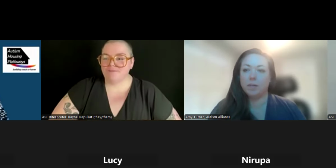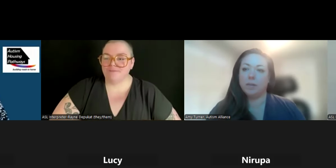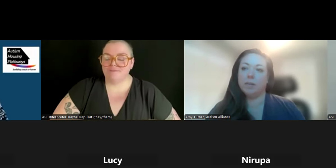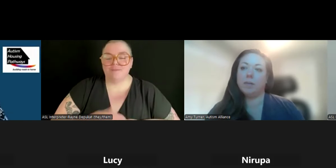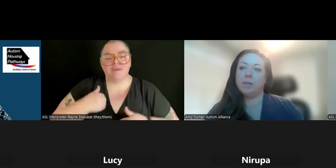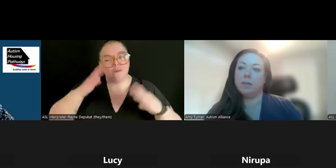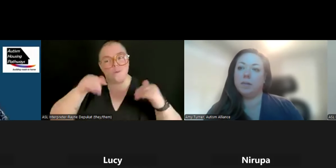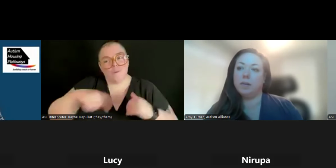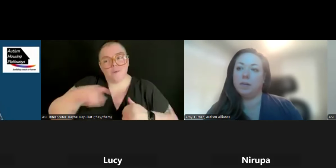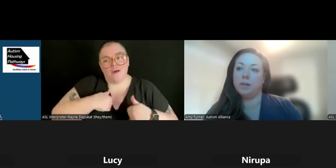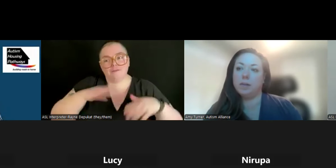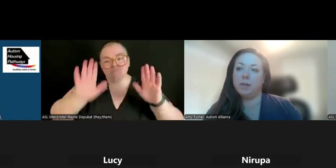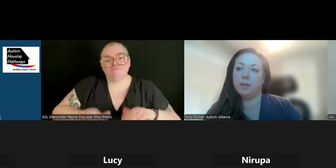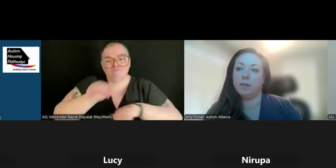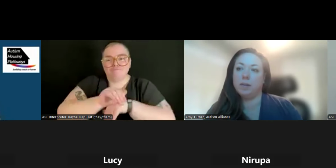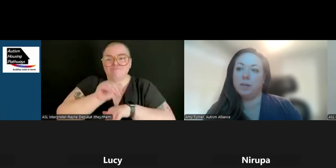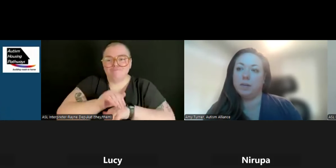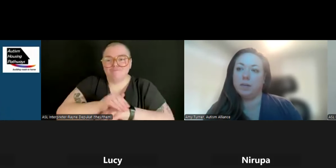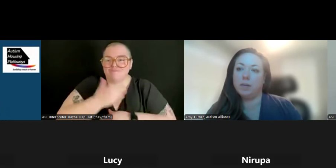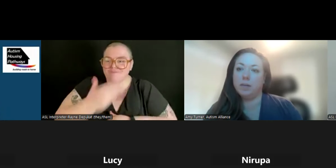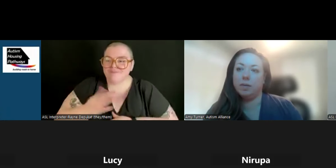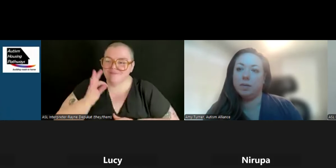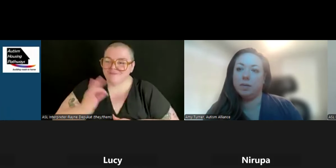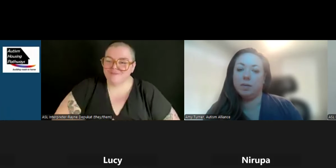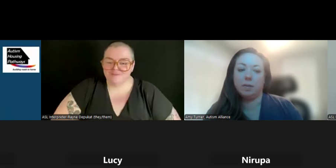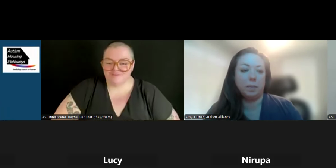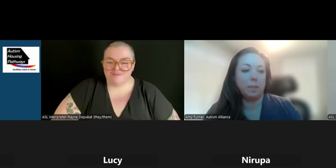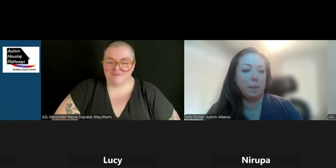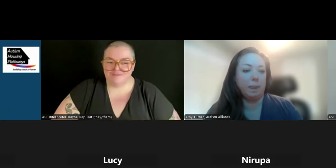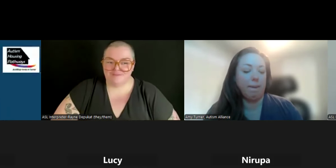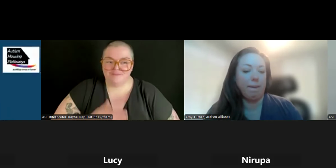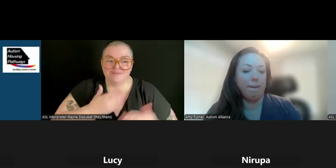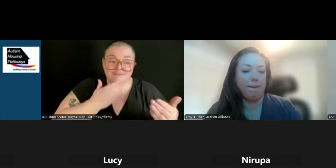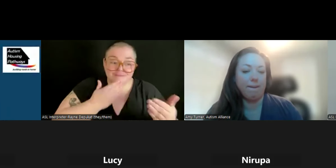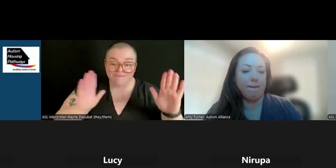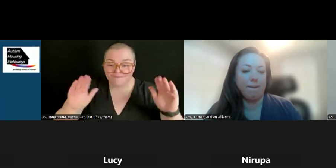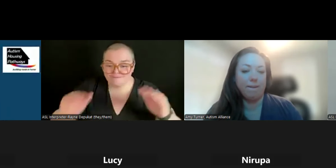hope you all have a great rest of your night. Thank you. Thank you.